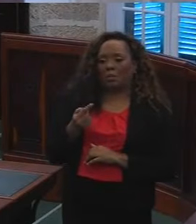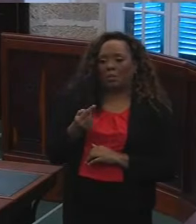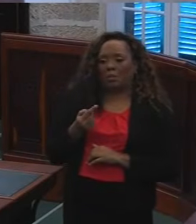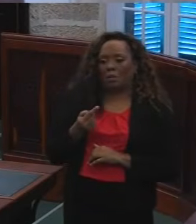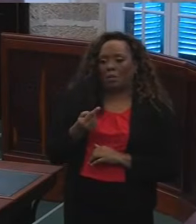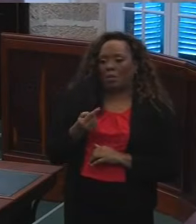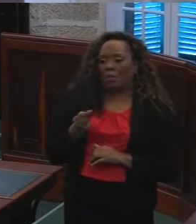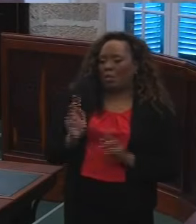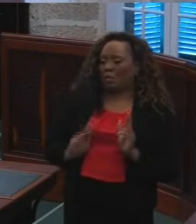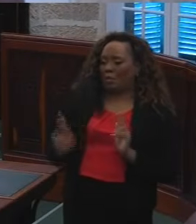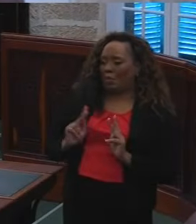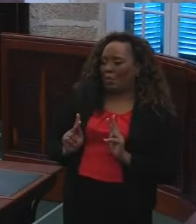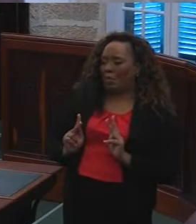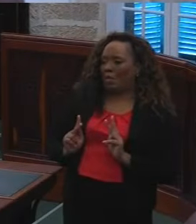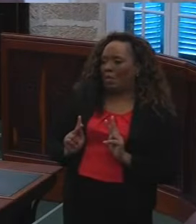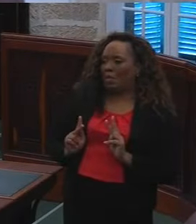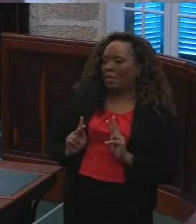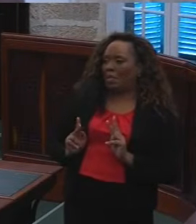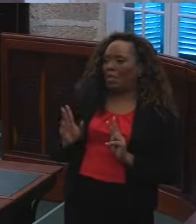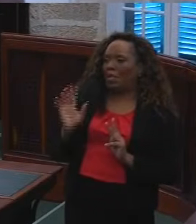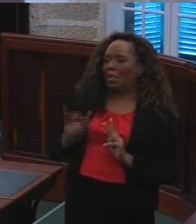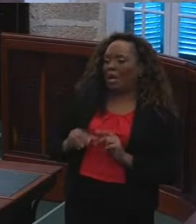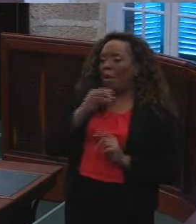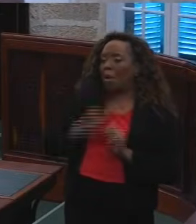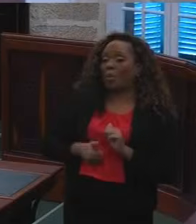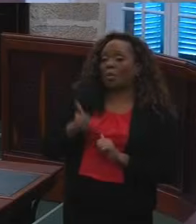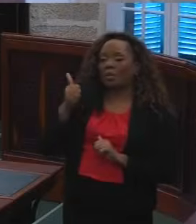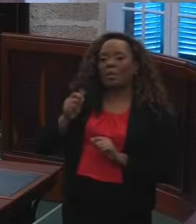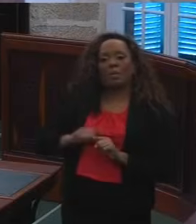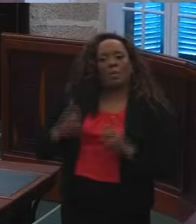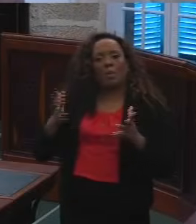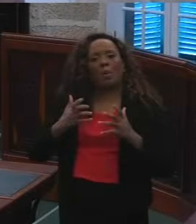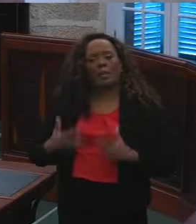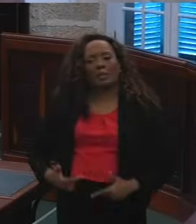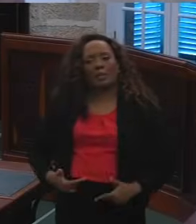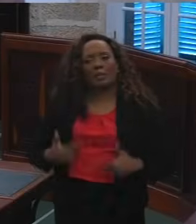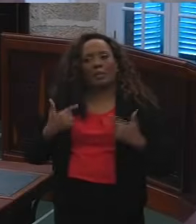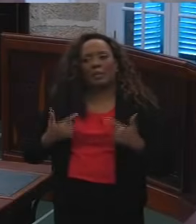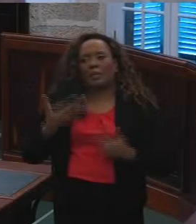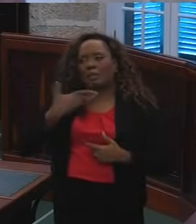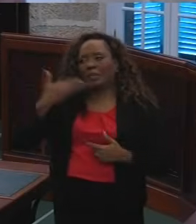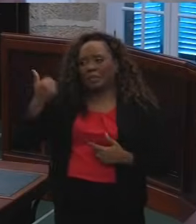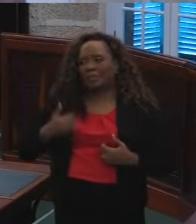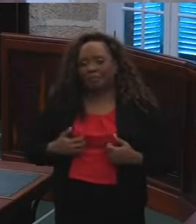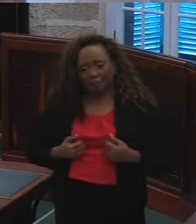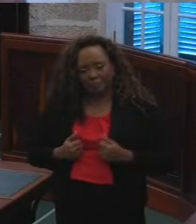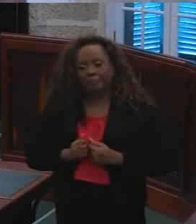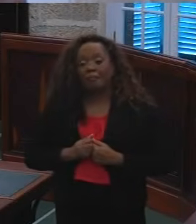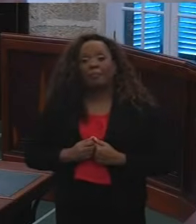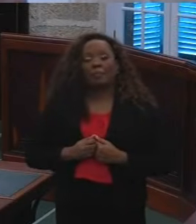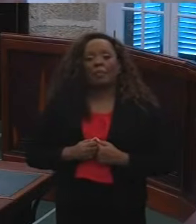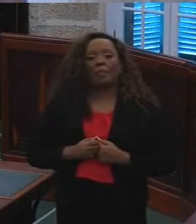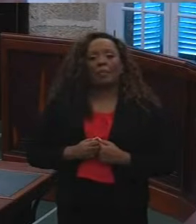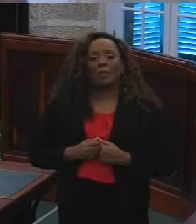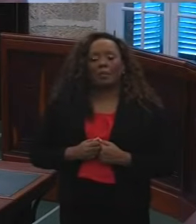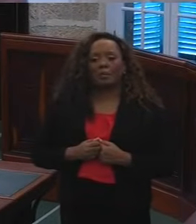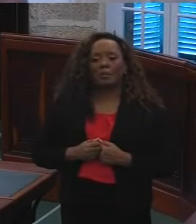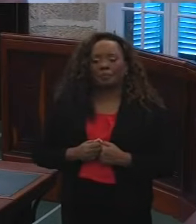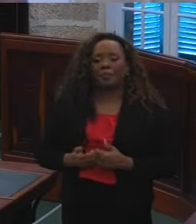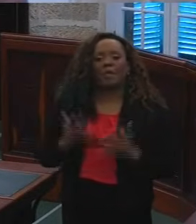permit my tongue to say the golden years of their life. The provision of ramps and other assistive